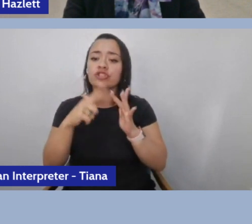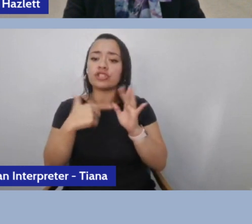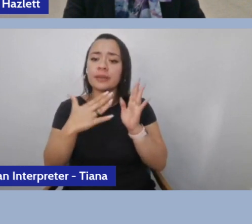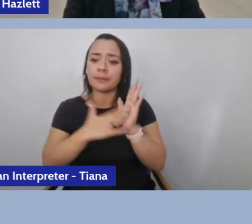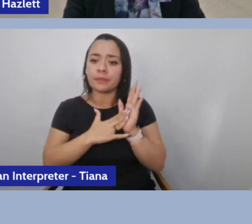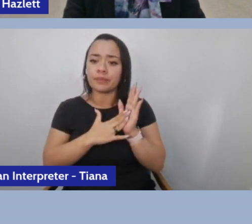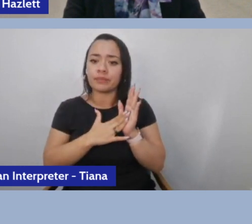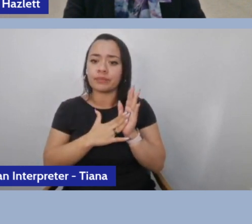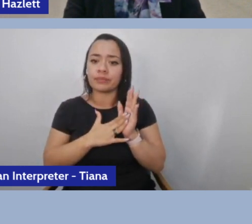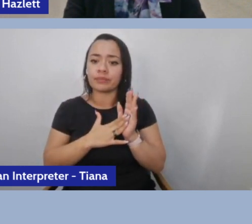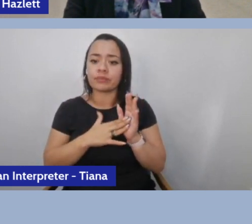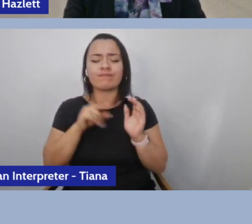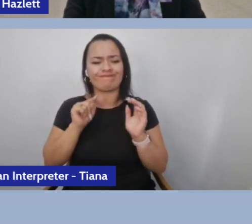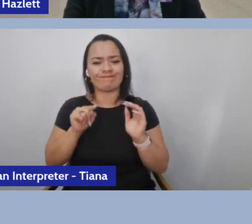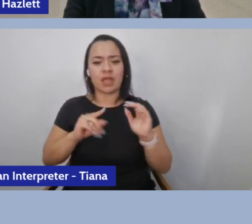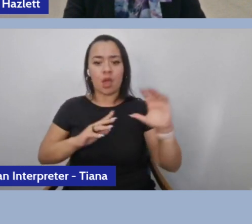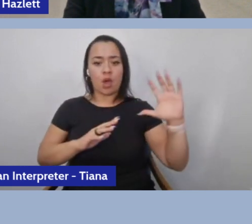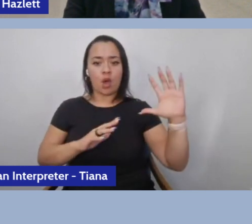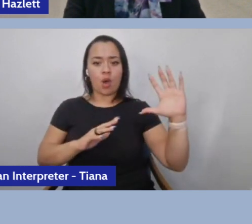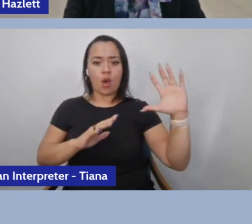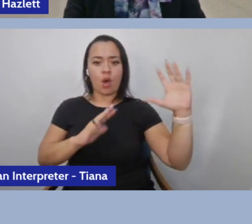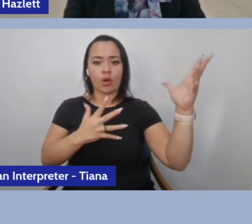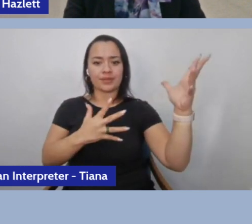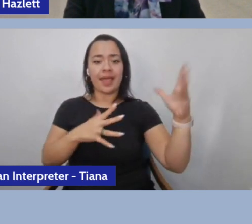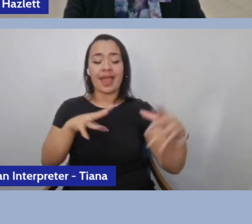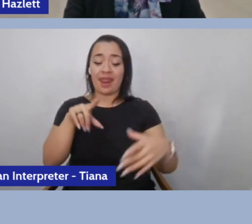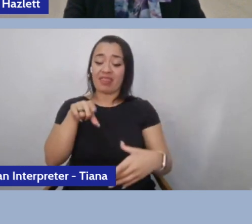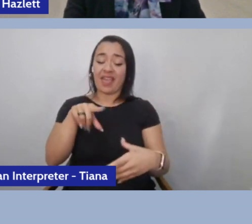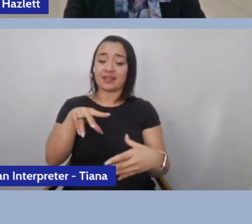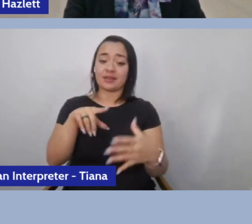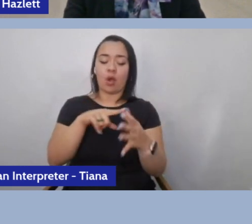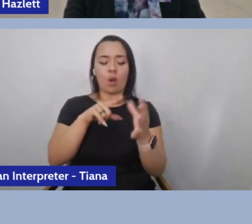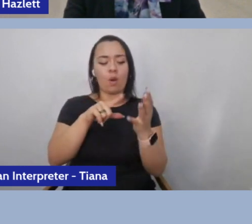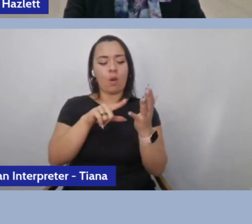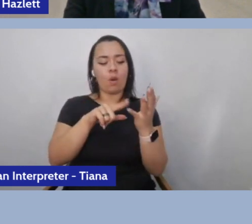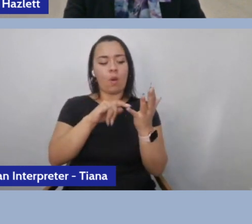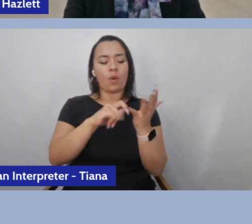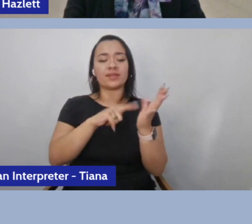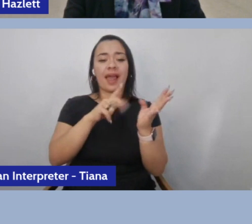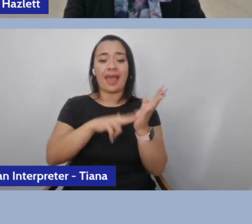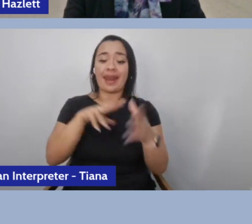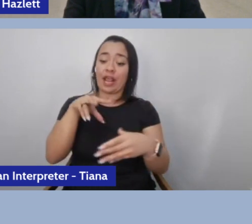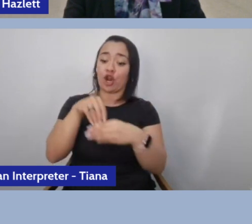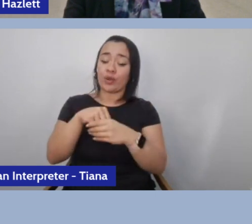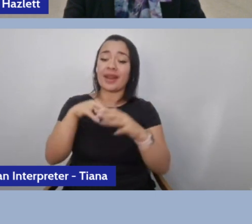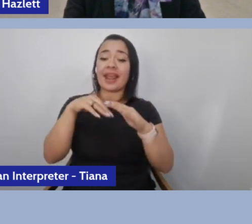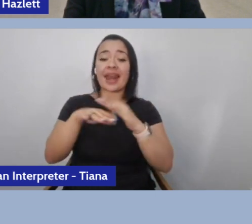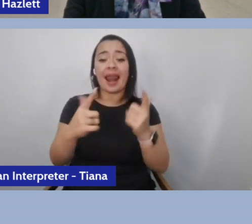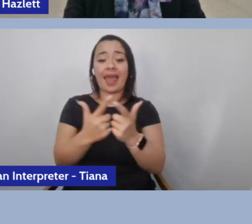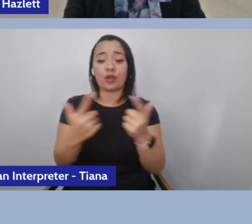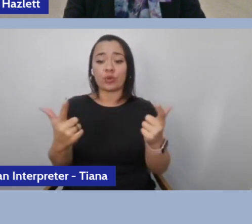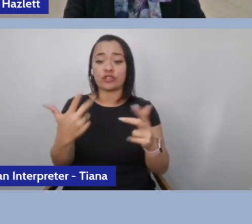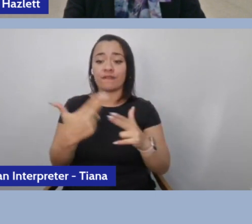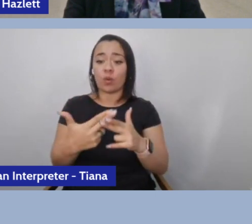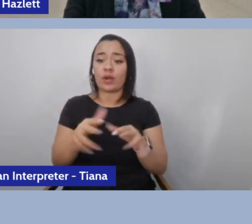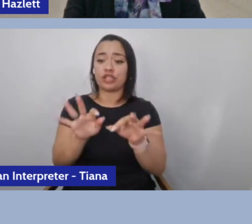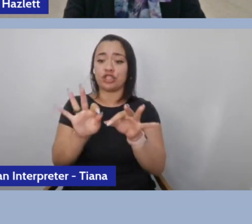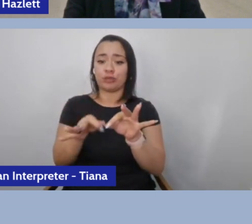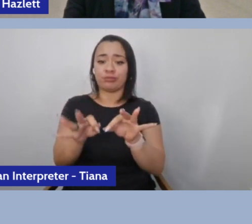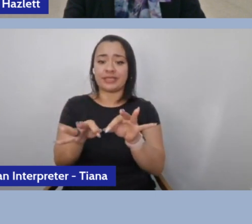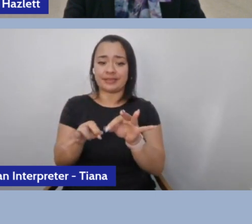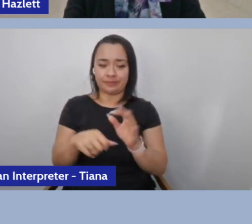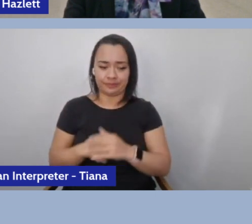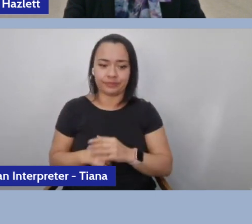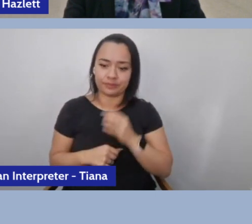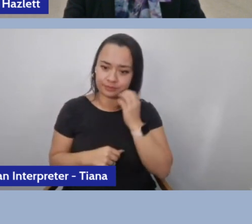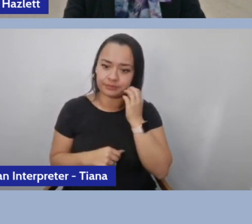Auslan included as a language for interpreting? Yes, it is. Yes, and we've